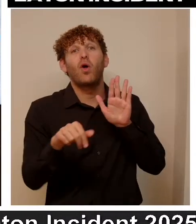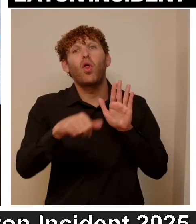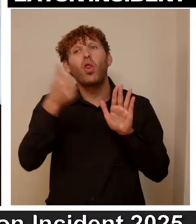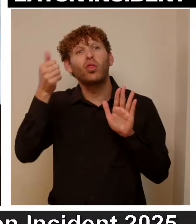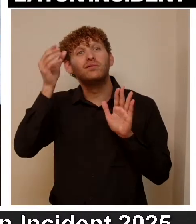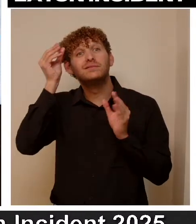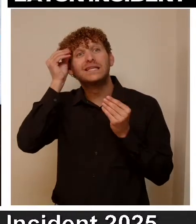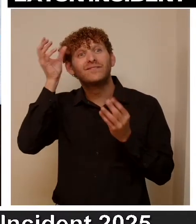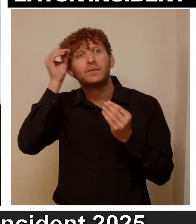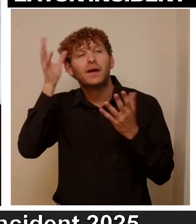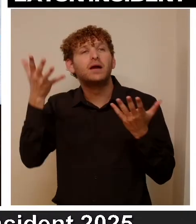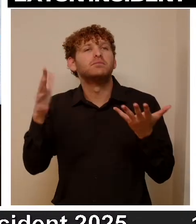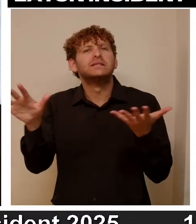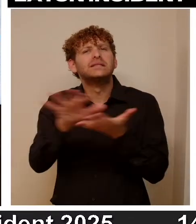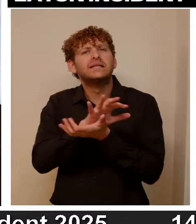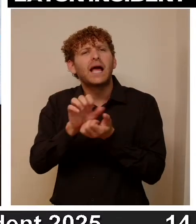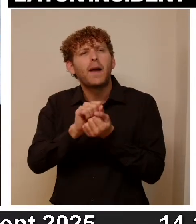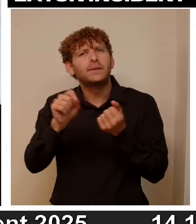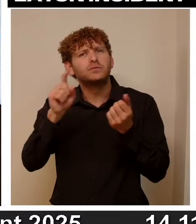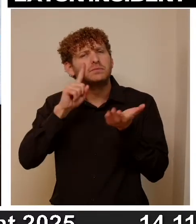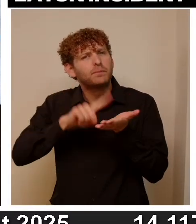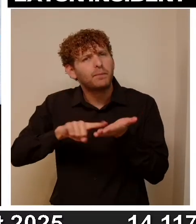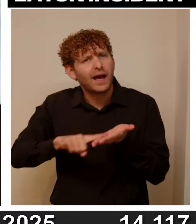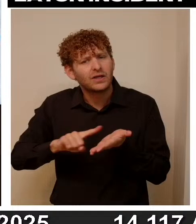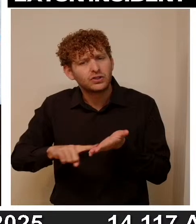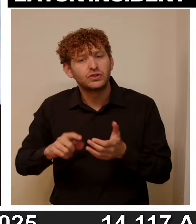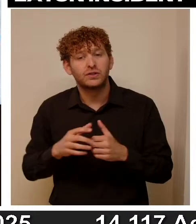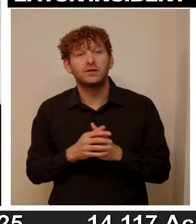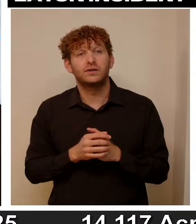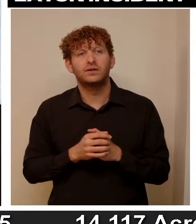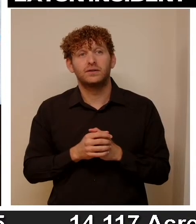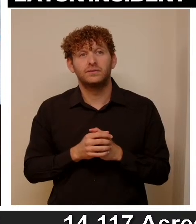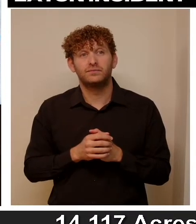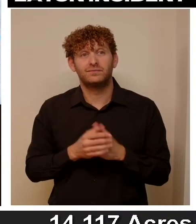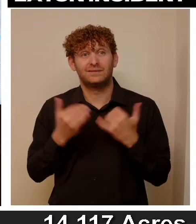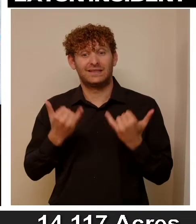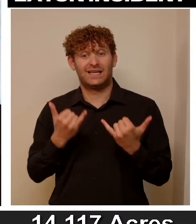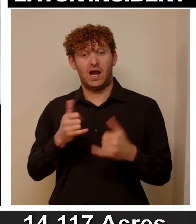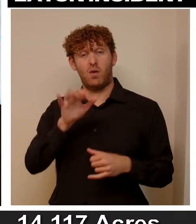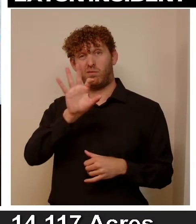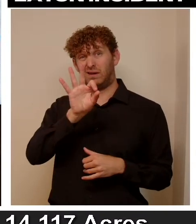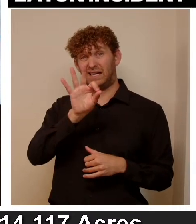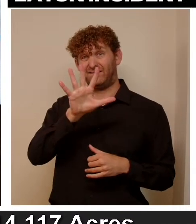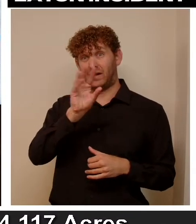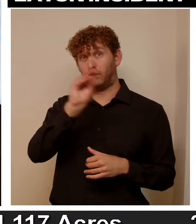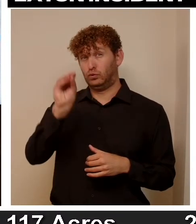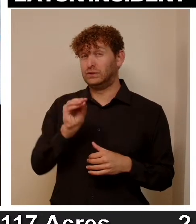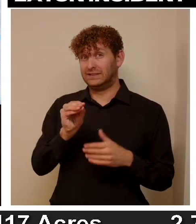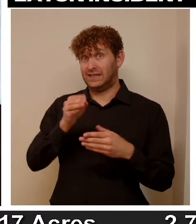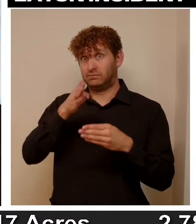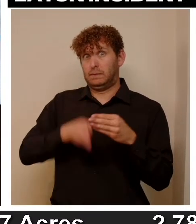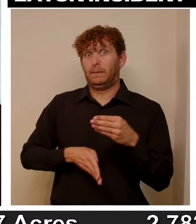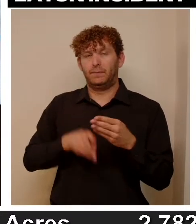inspection. One of the things is, to date, we're 95% complete on damage inspection.